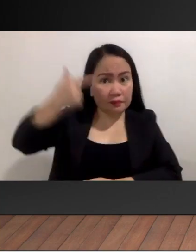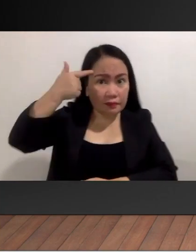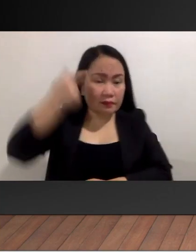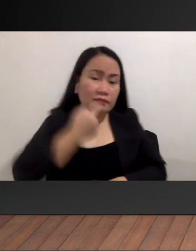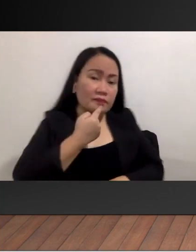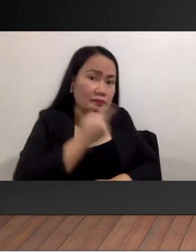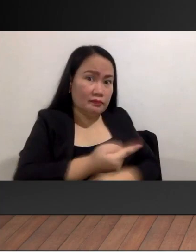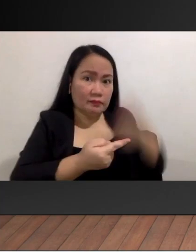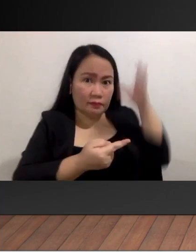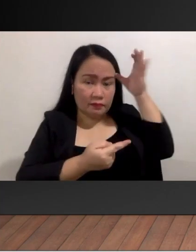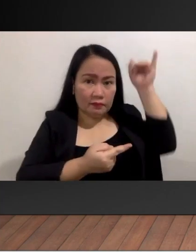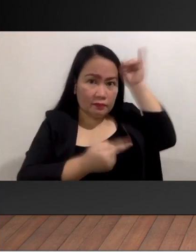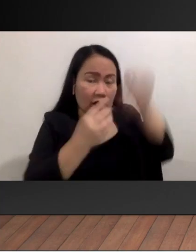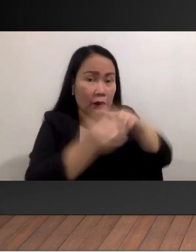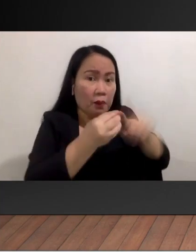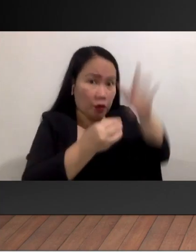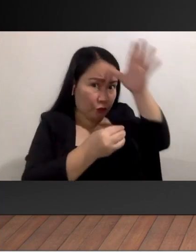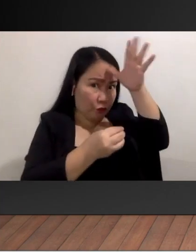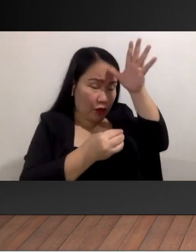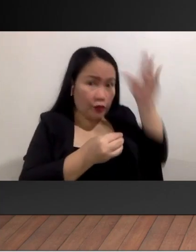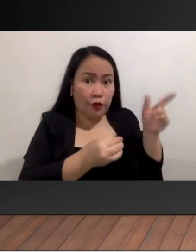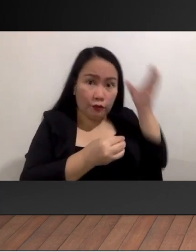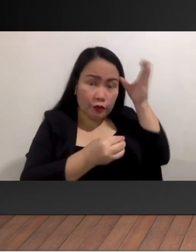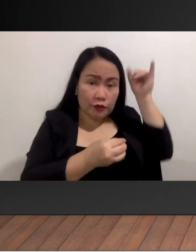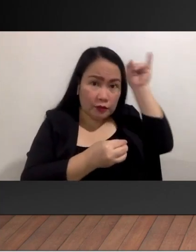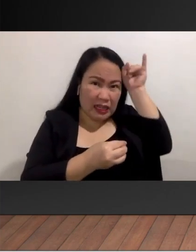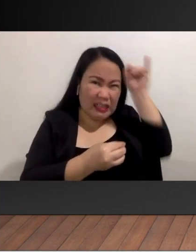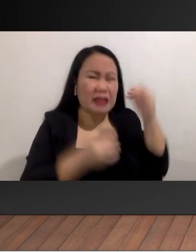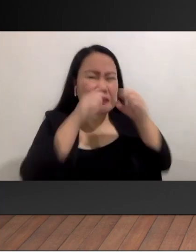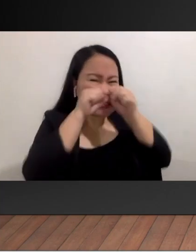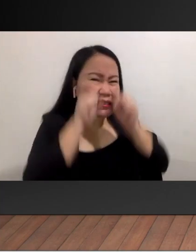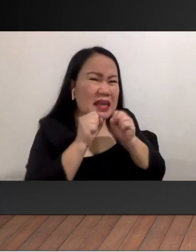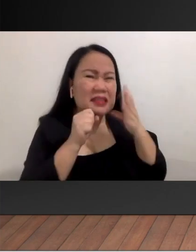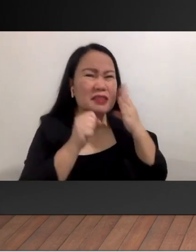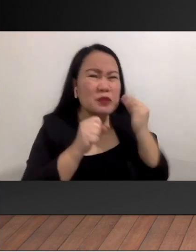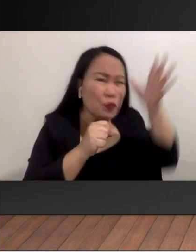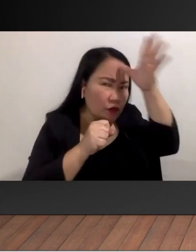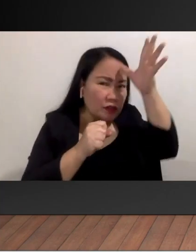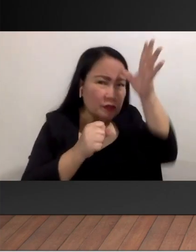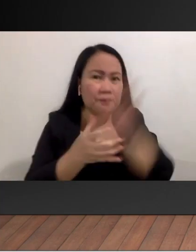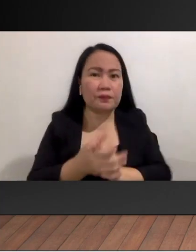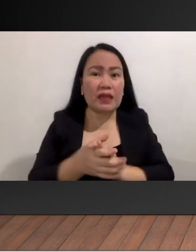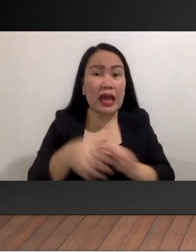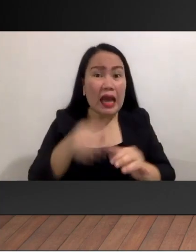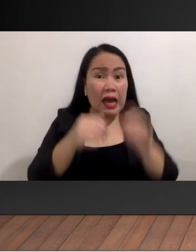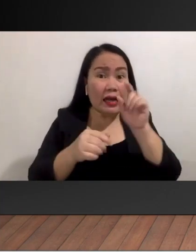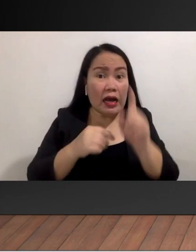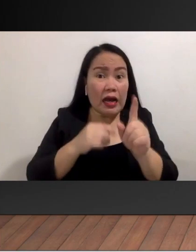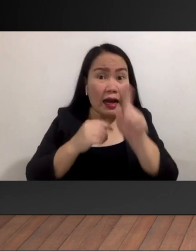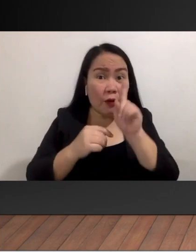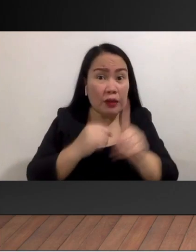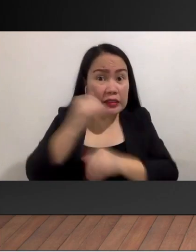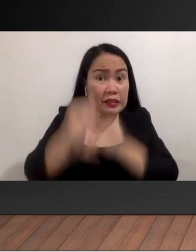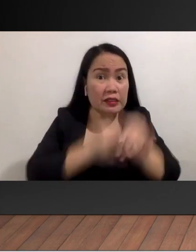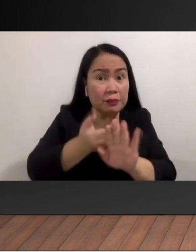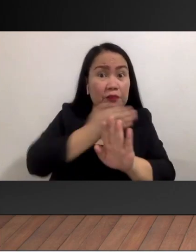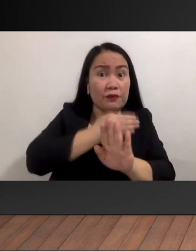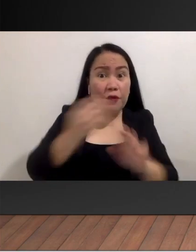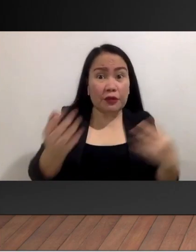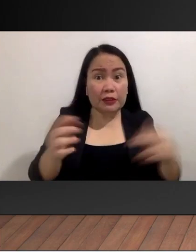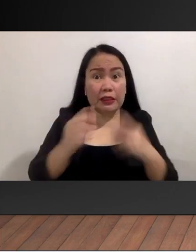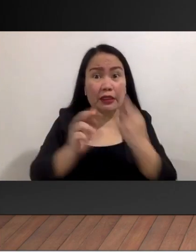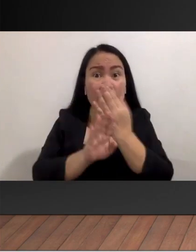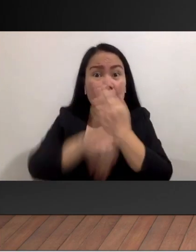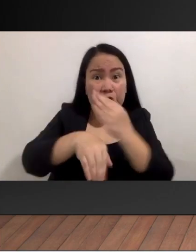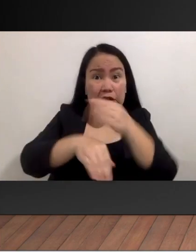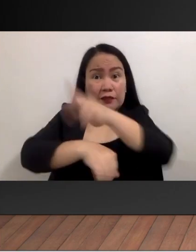father and his father's bitter experience. A year before Ibarra returned to the Philippines, he received